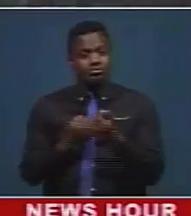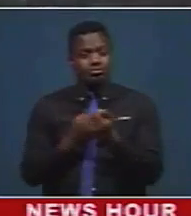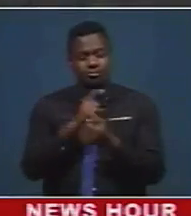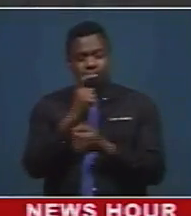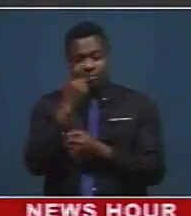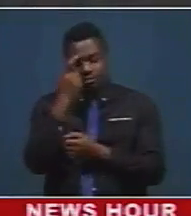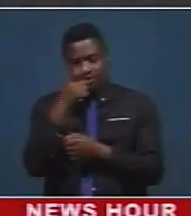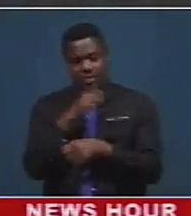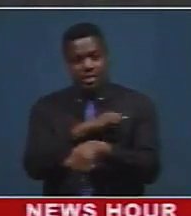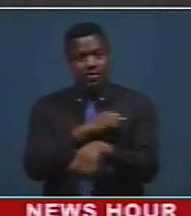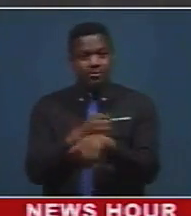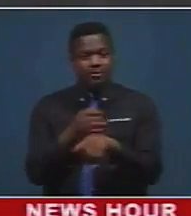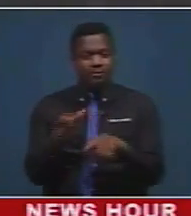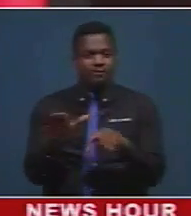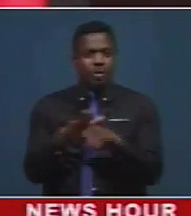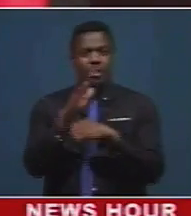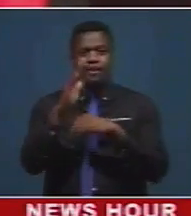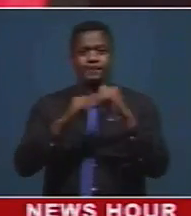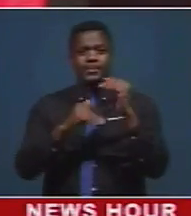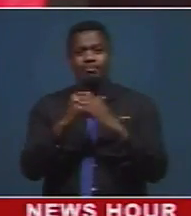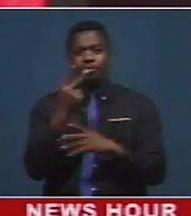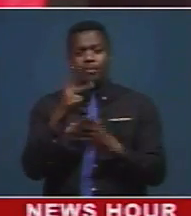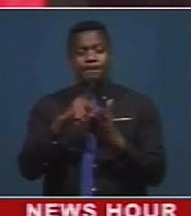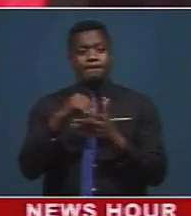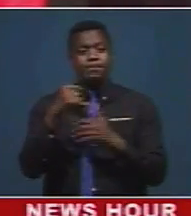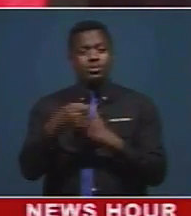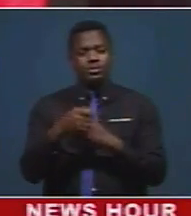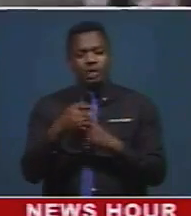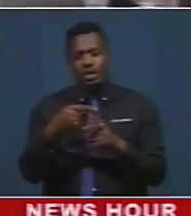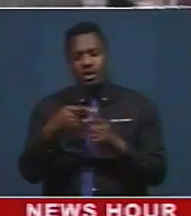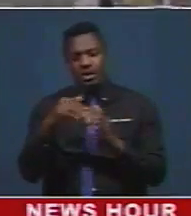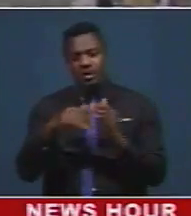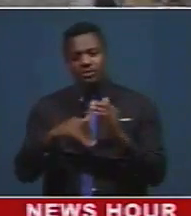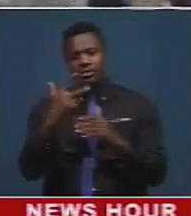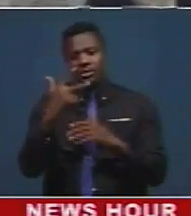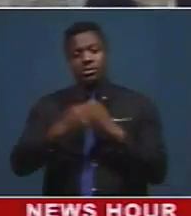the government's effort to fully construct the two projects in less than 3 years.